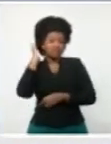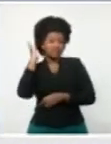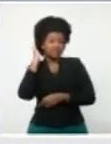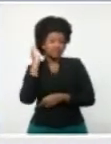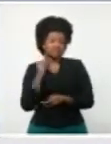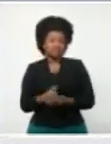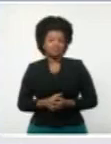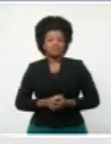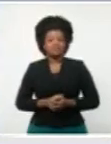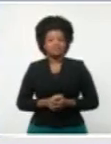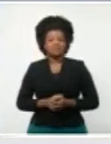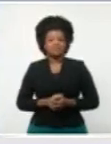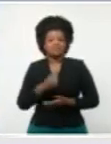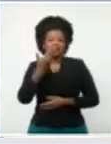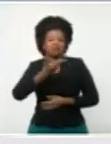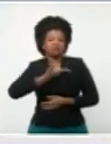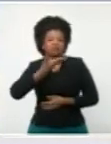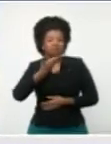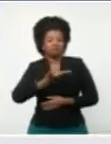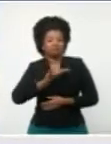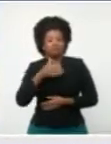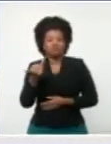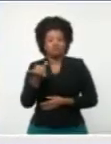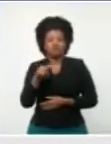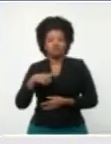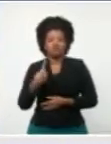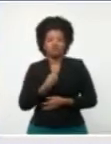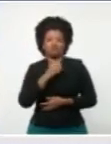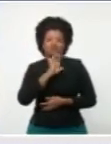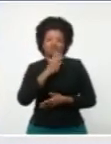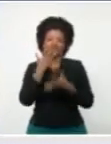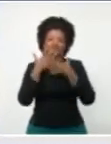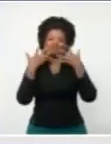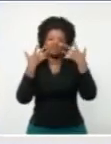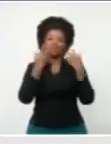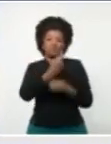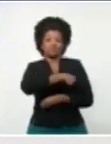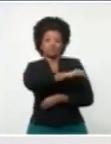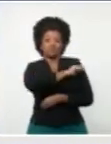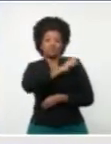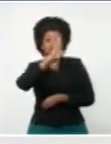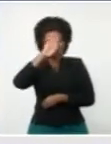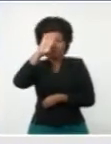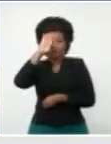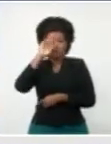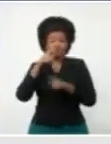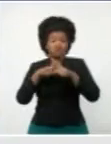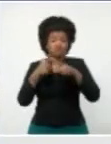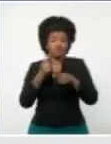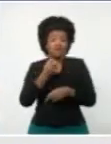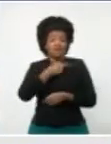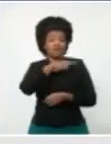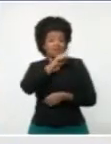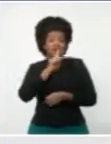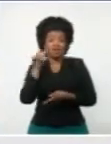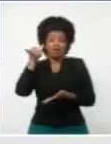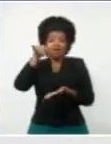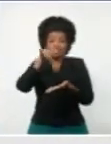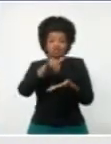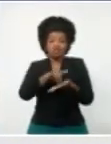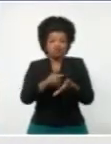We begin the briefing by expressing the satisfaction of the Cuban people for the safe